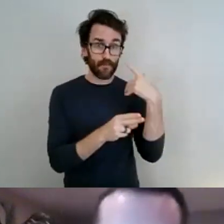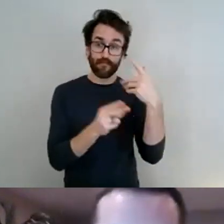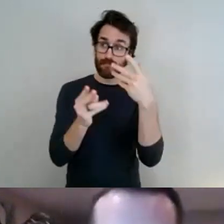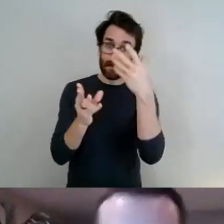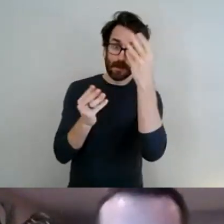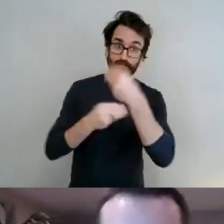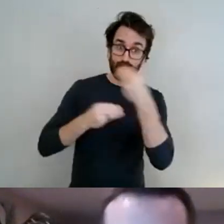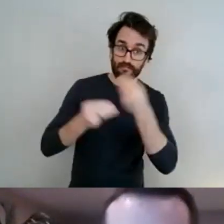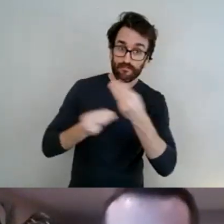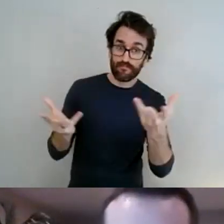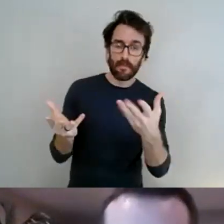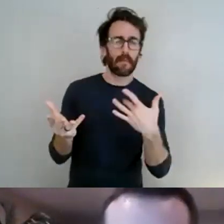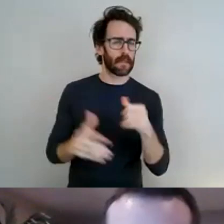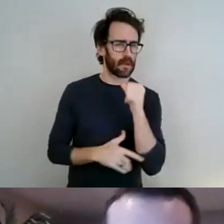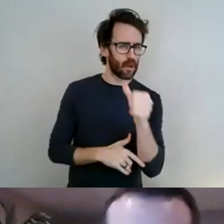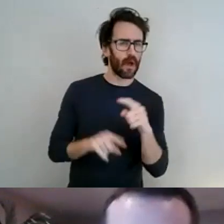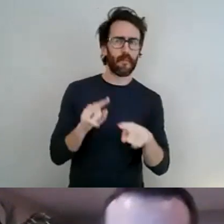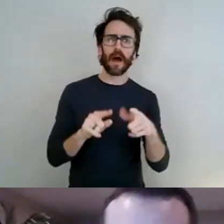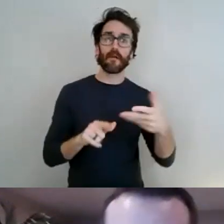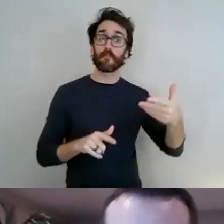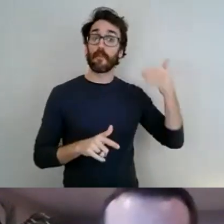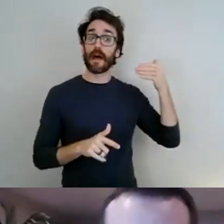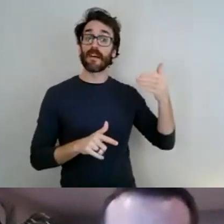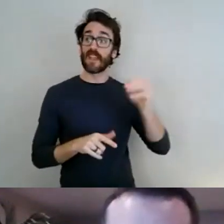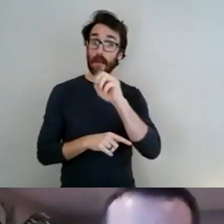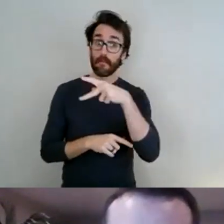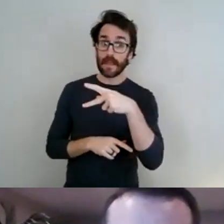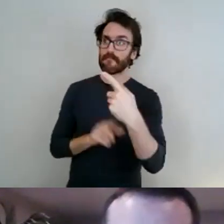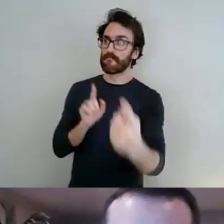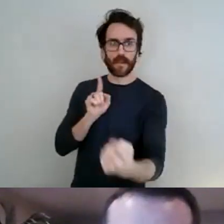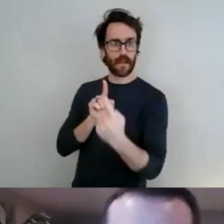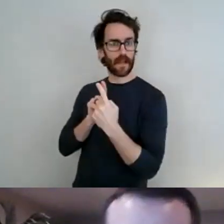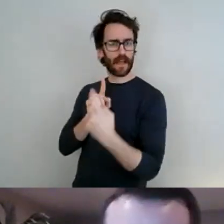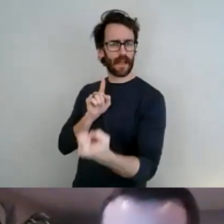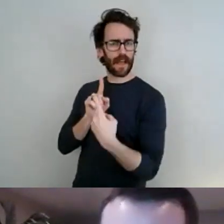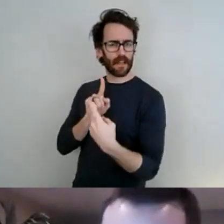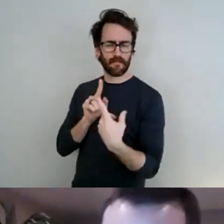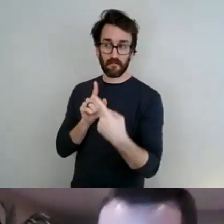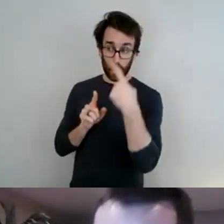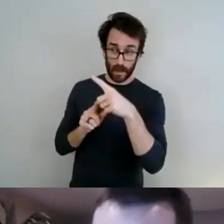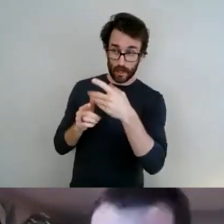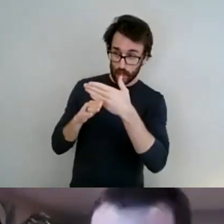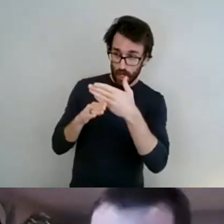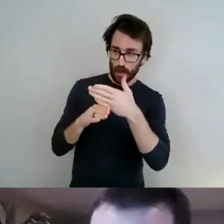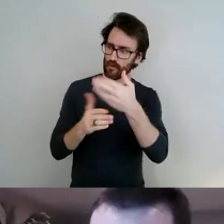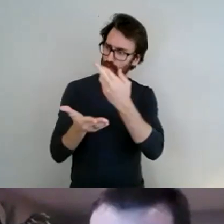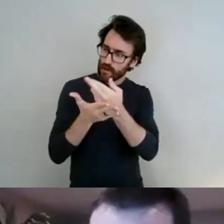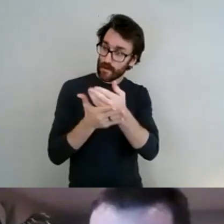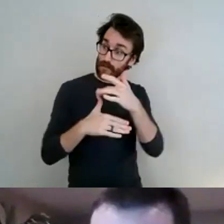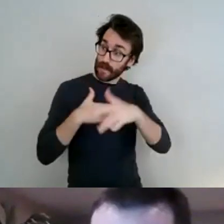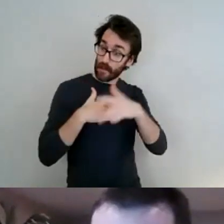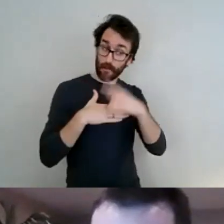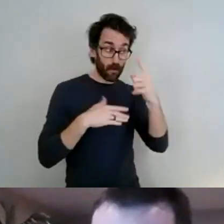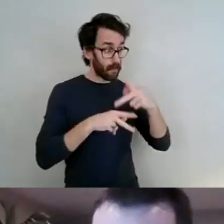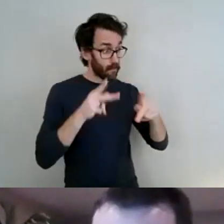by various MPs where they've asked for information where they want us to share the resources that we have